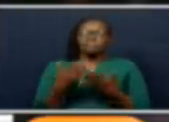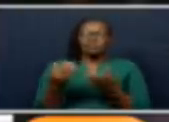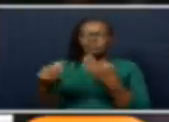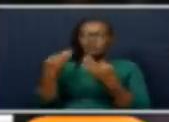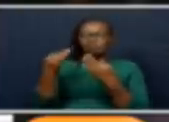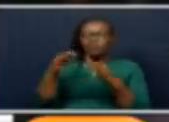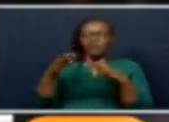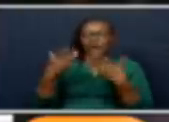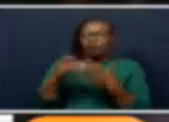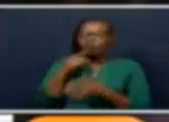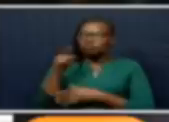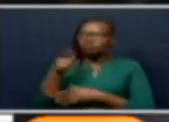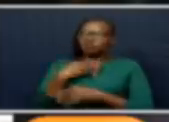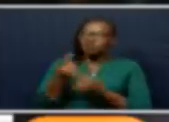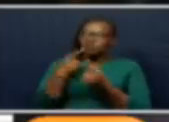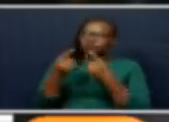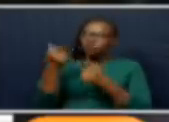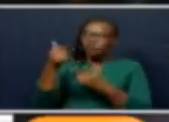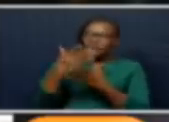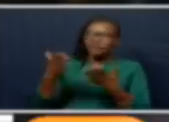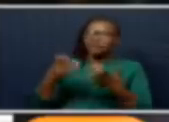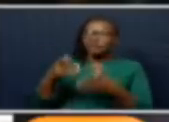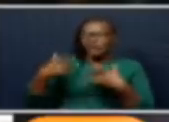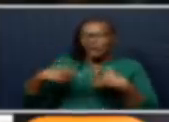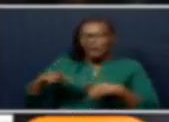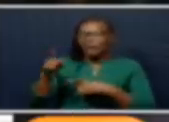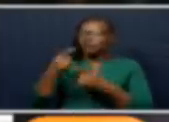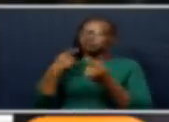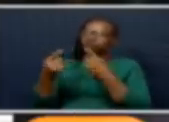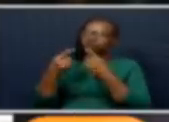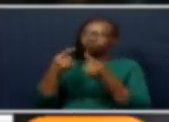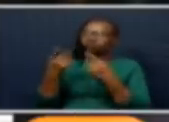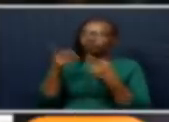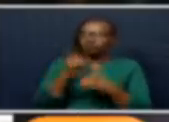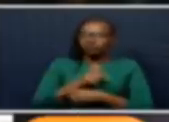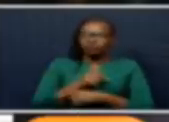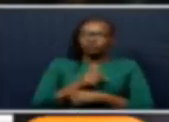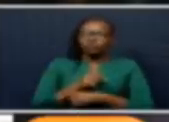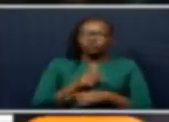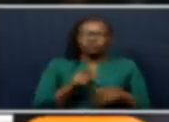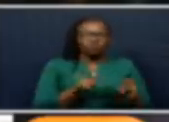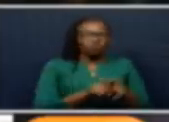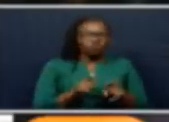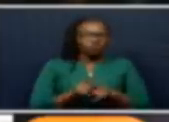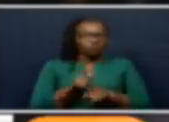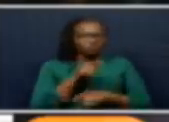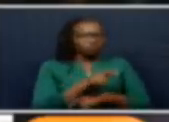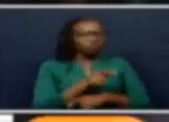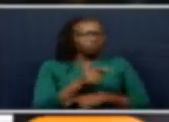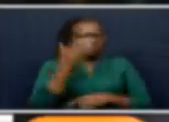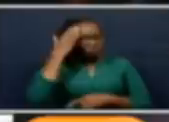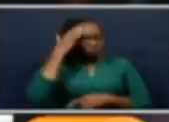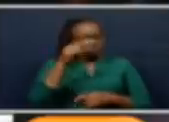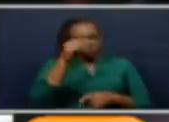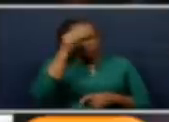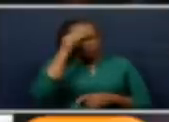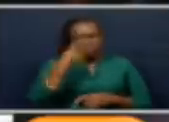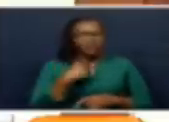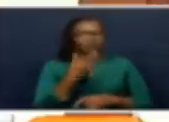let him talk whatever he wants. Yeah. People will see him as if, because we have a government in place.